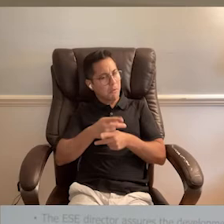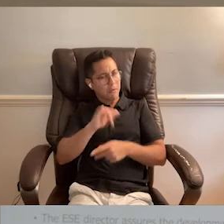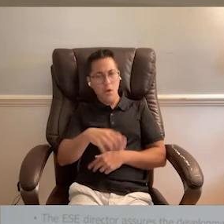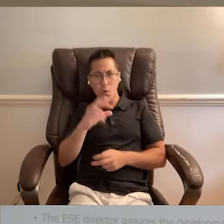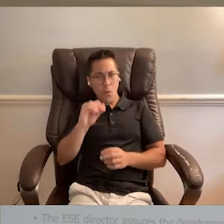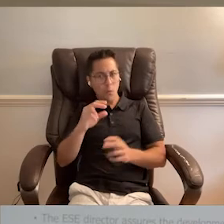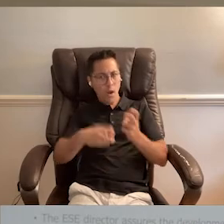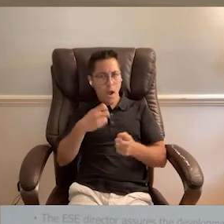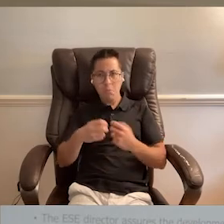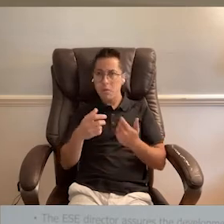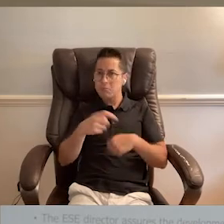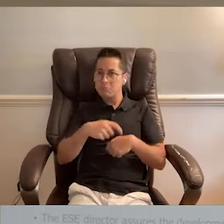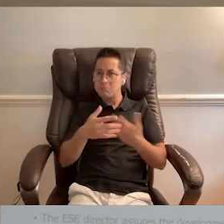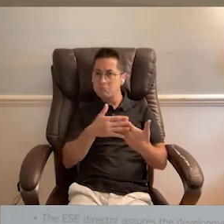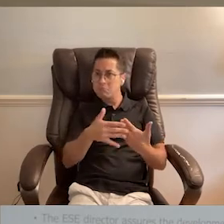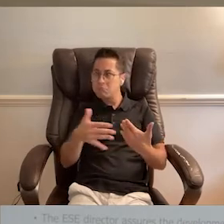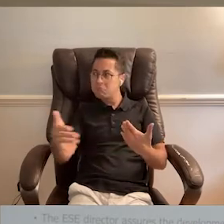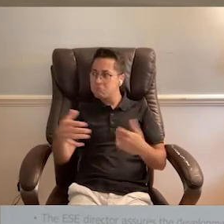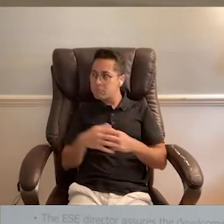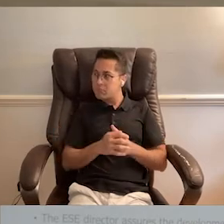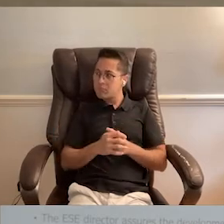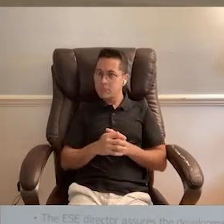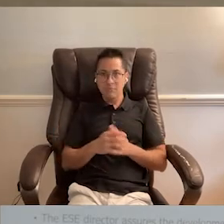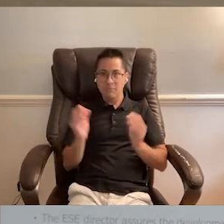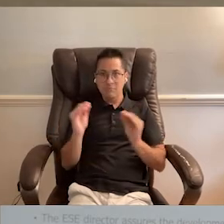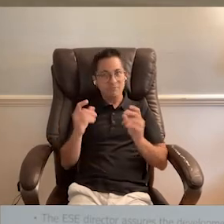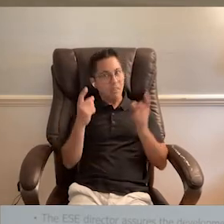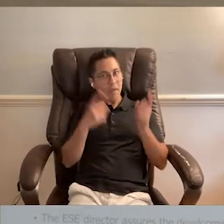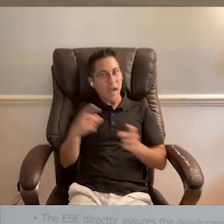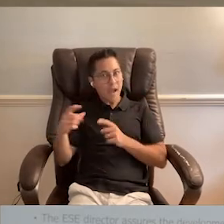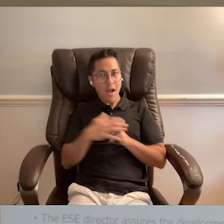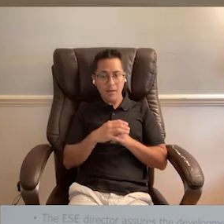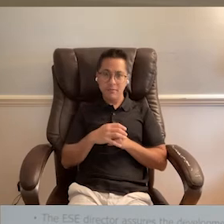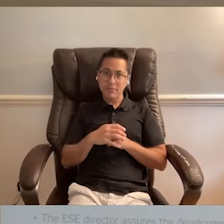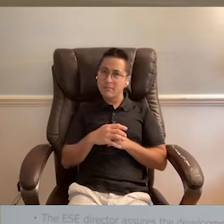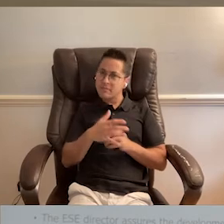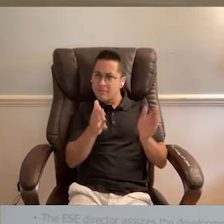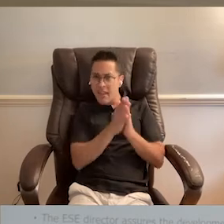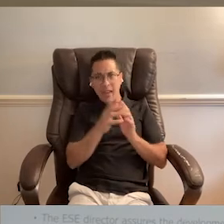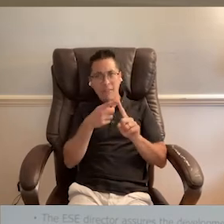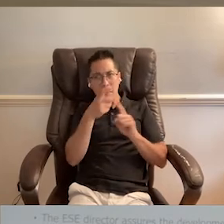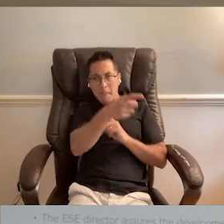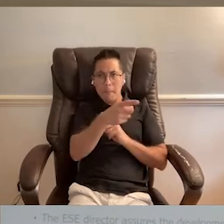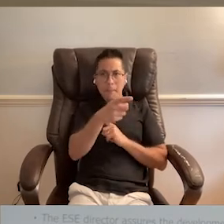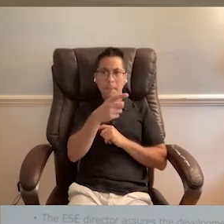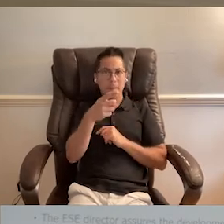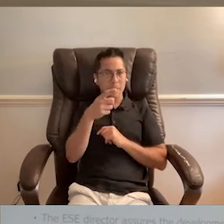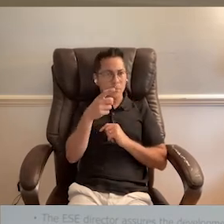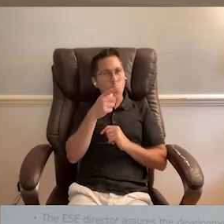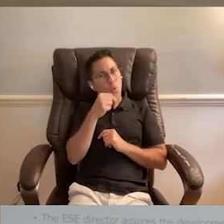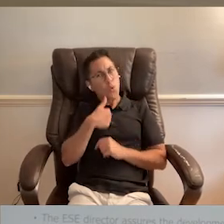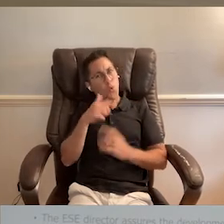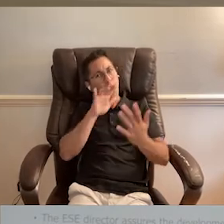by. Nothing happens. Get from him or her, who do I contact next week